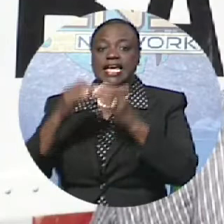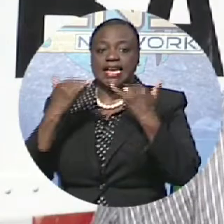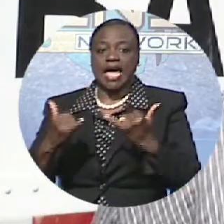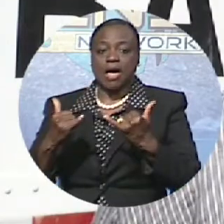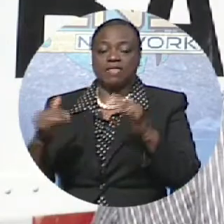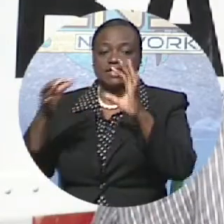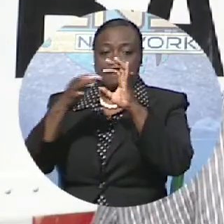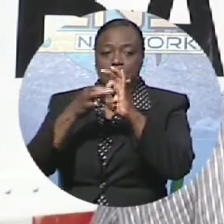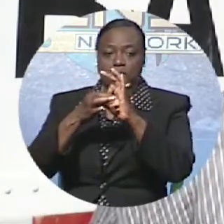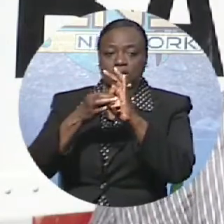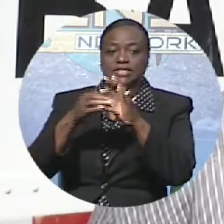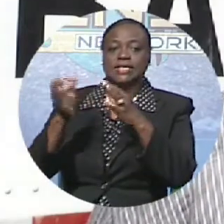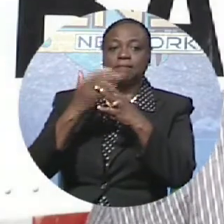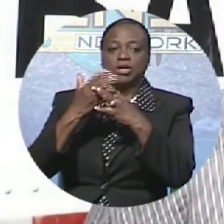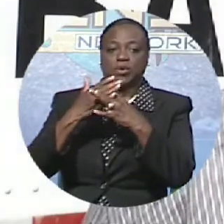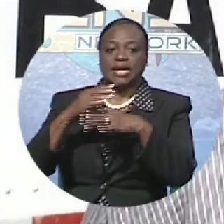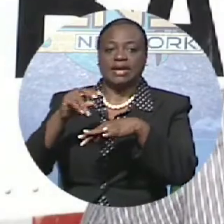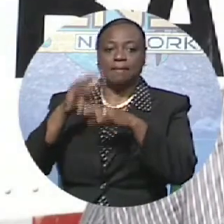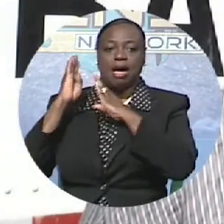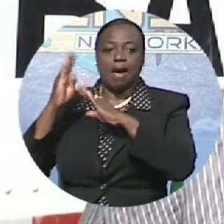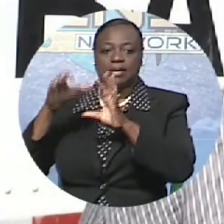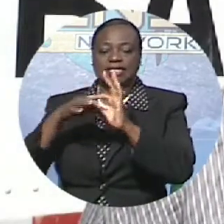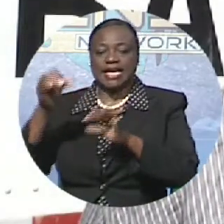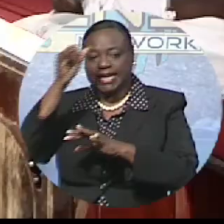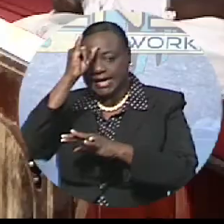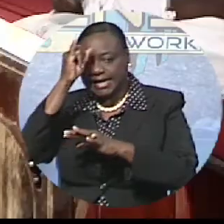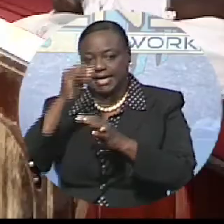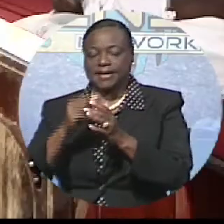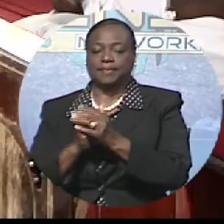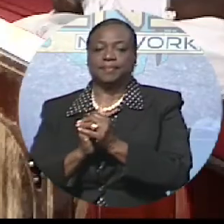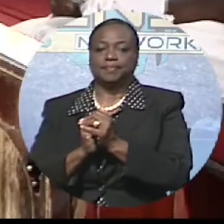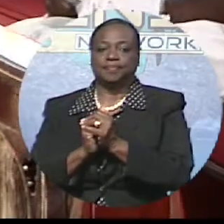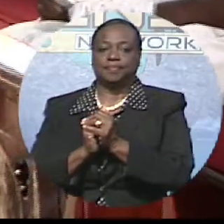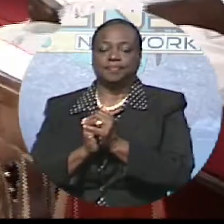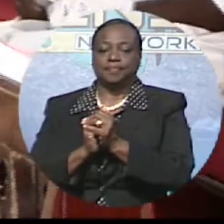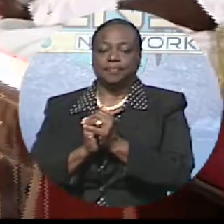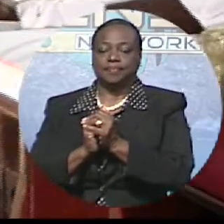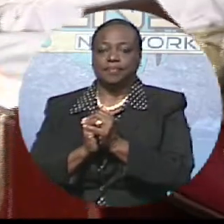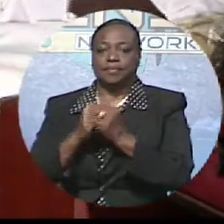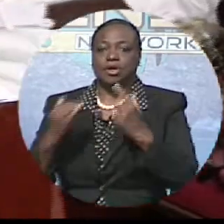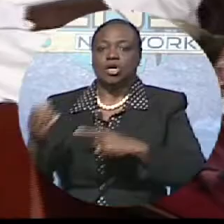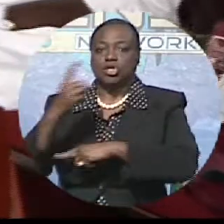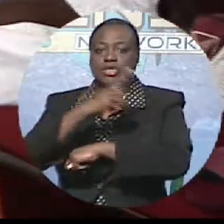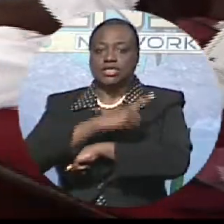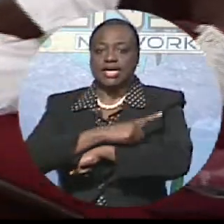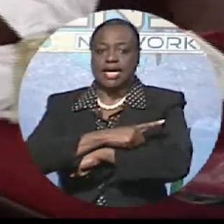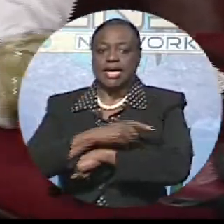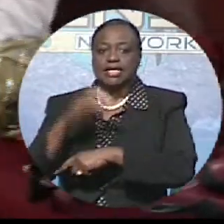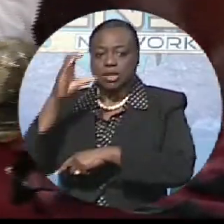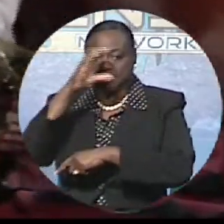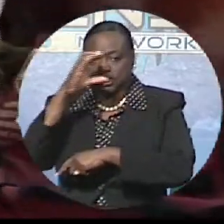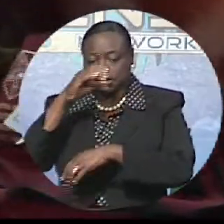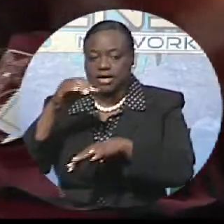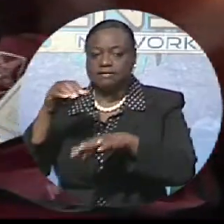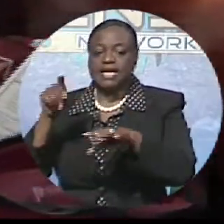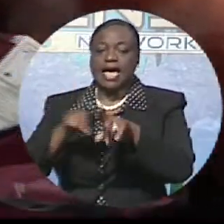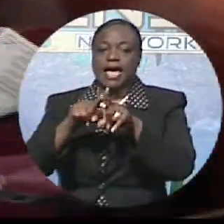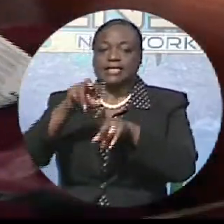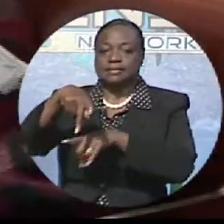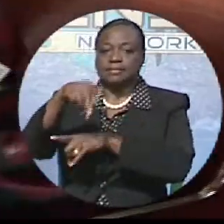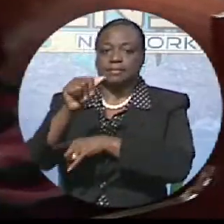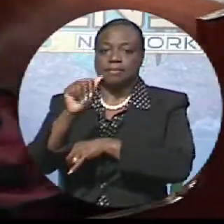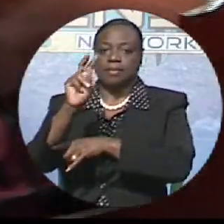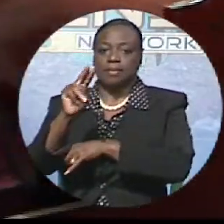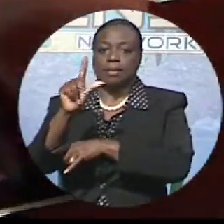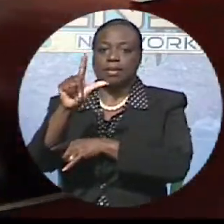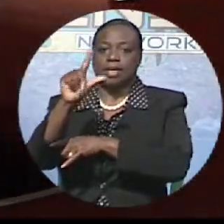and the children of India. Today is observed as Palm Sunday on the Christian